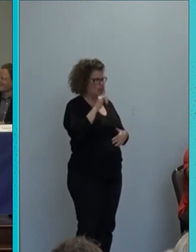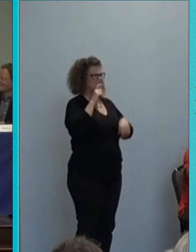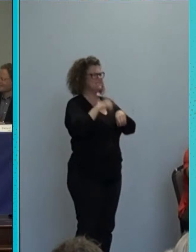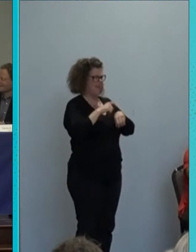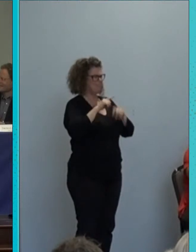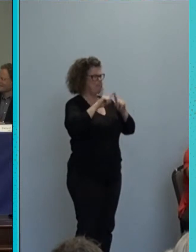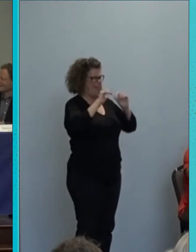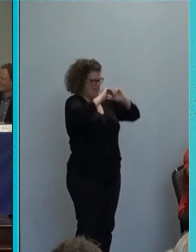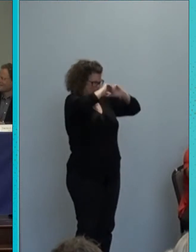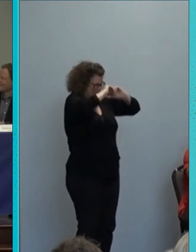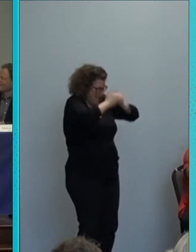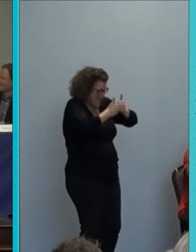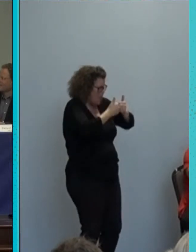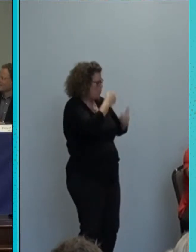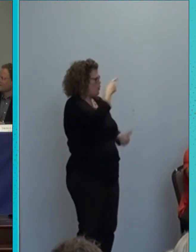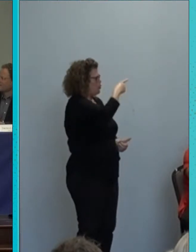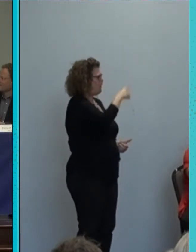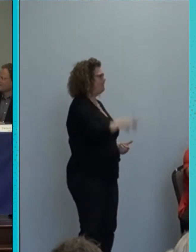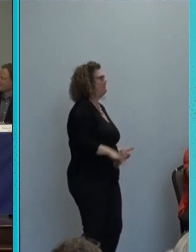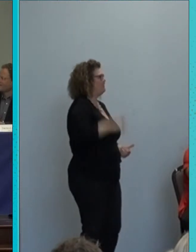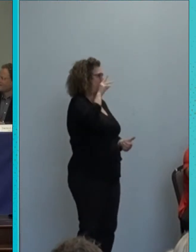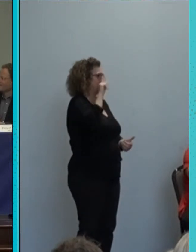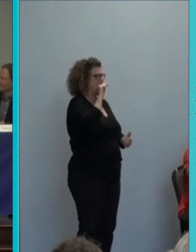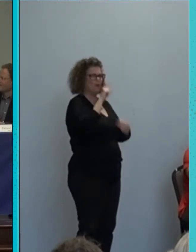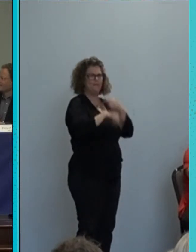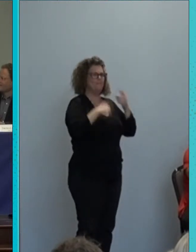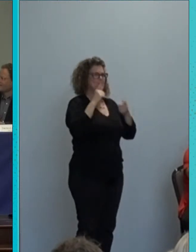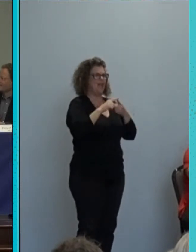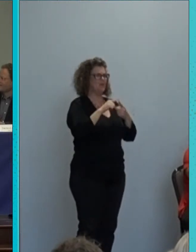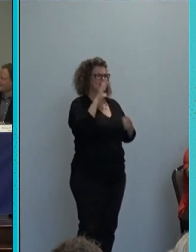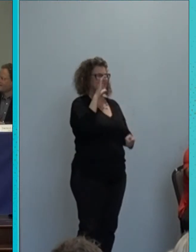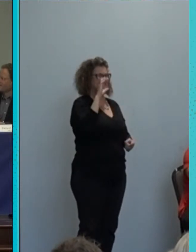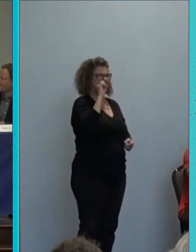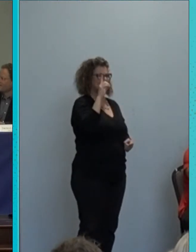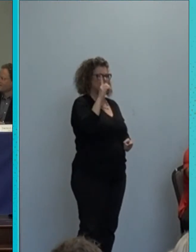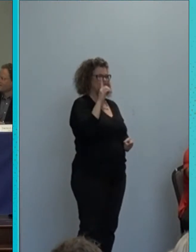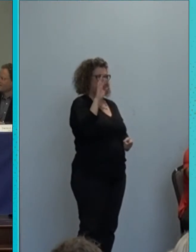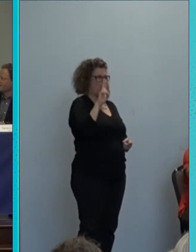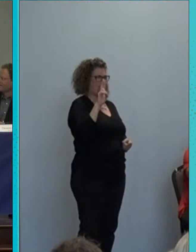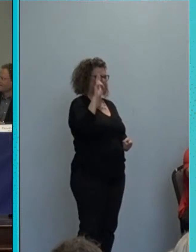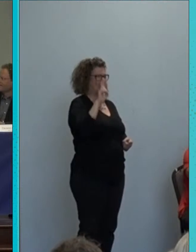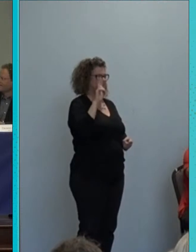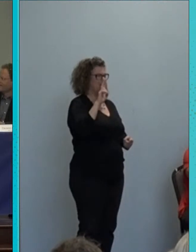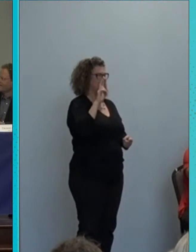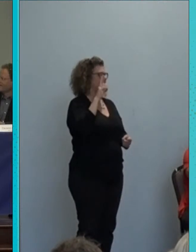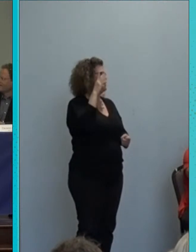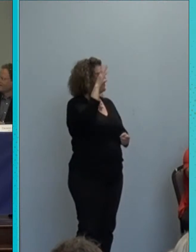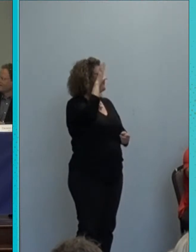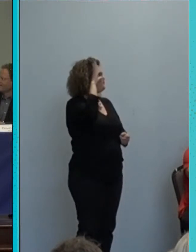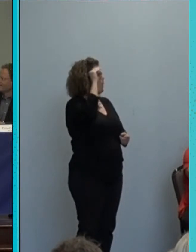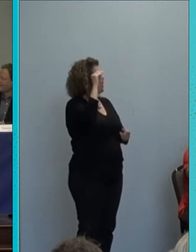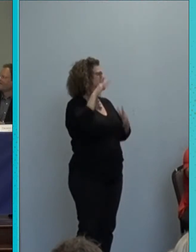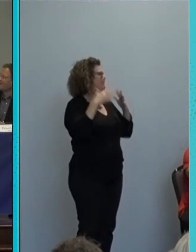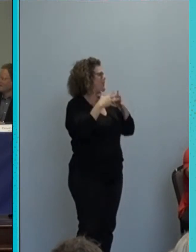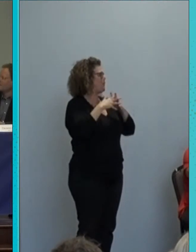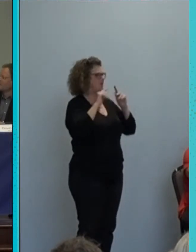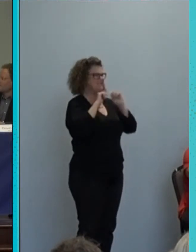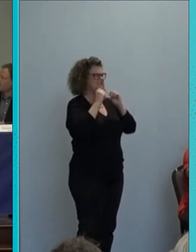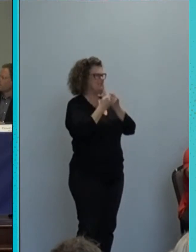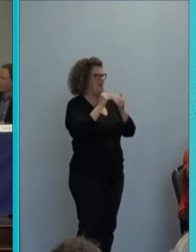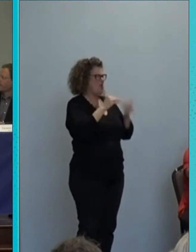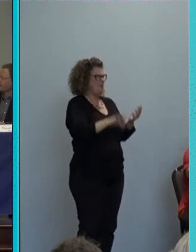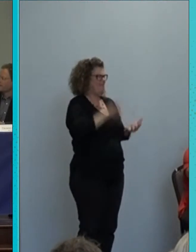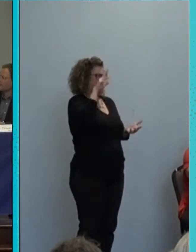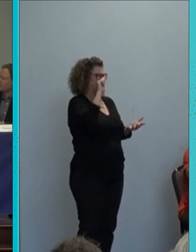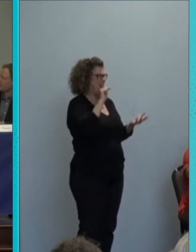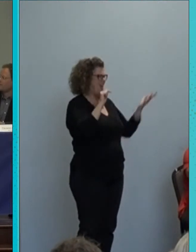wondering if you, how did you find out about CDSR, California School for